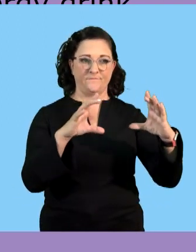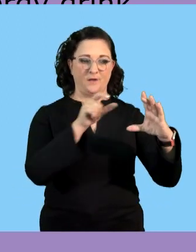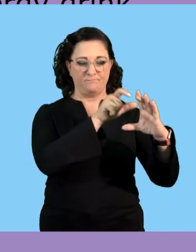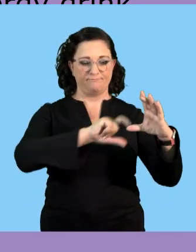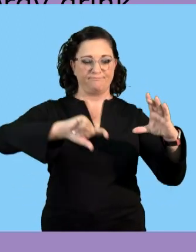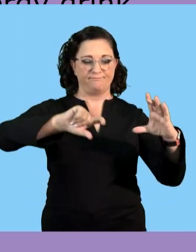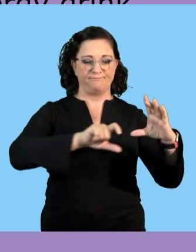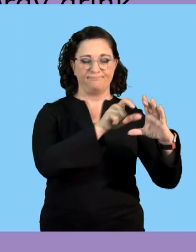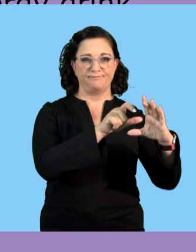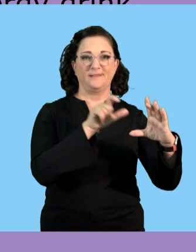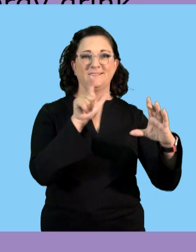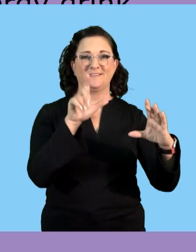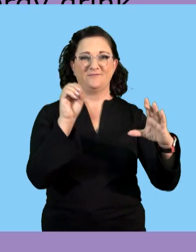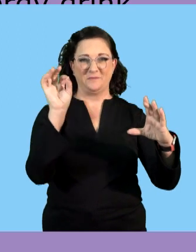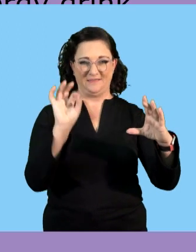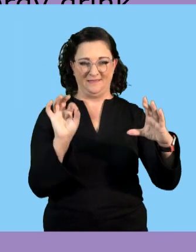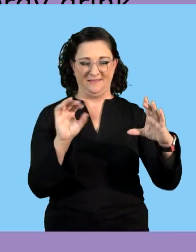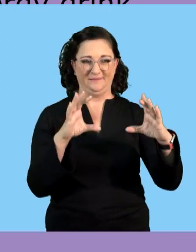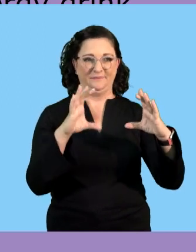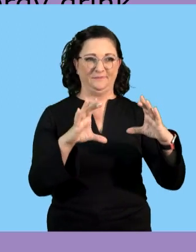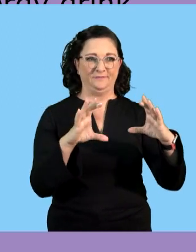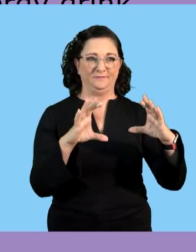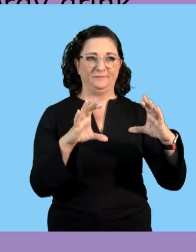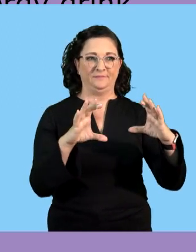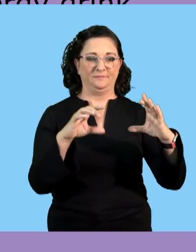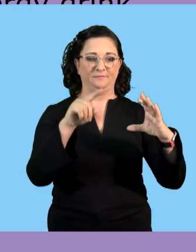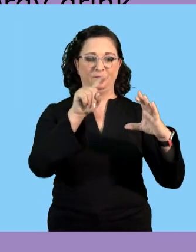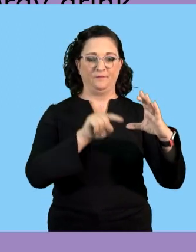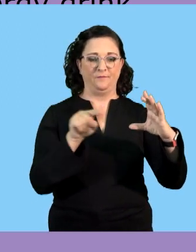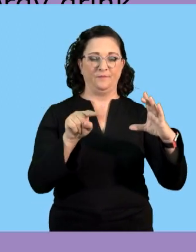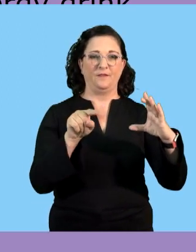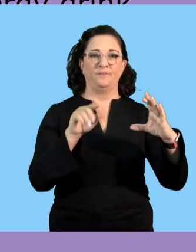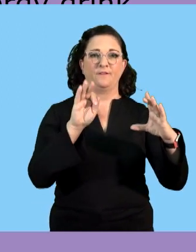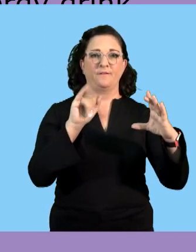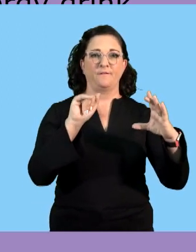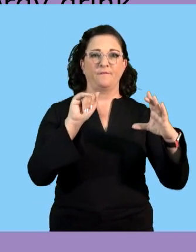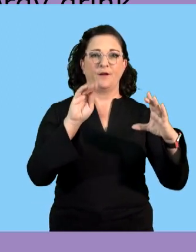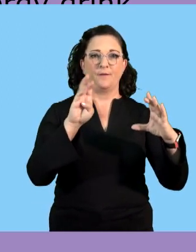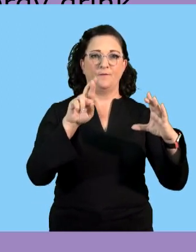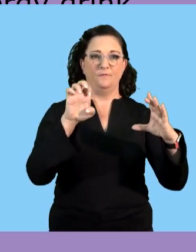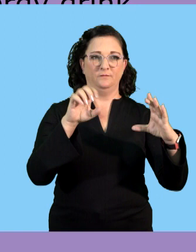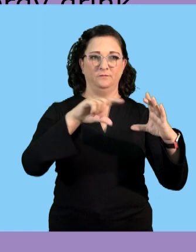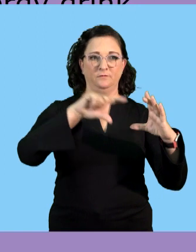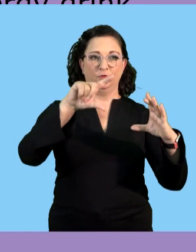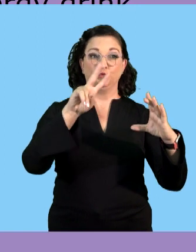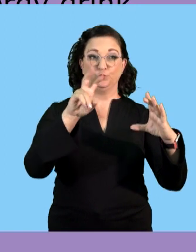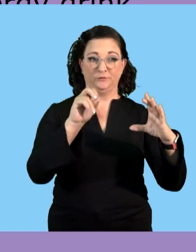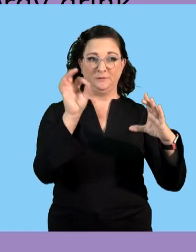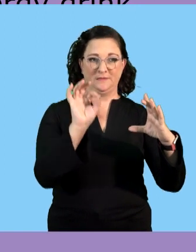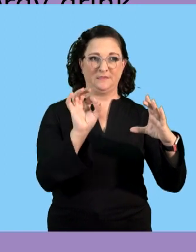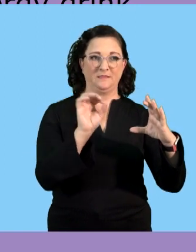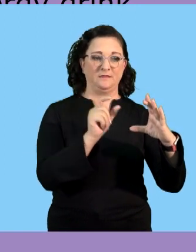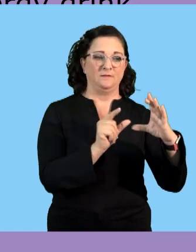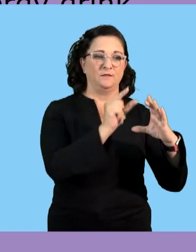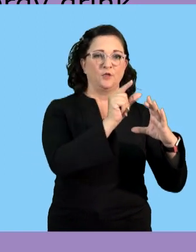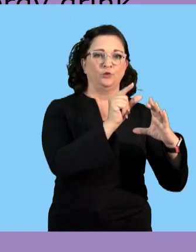as carbohydrates that carries 70%. We've got fiber that carries 20%, and you've got protein that